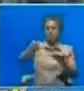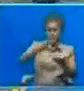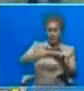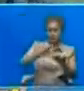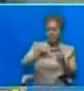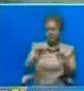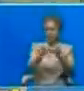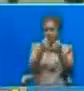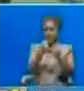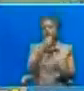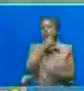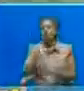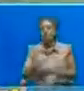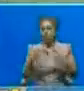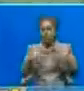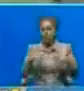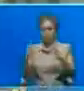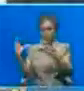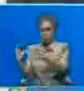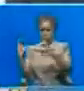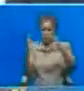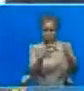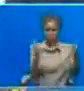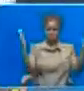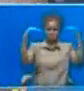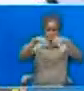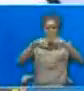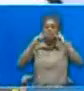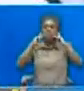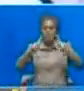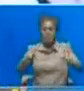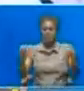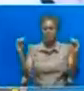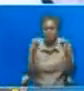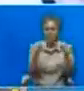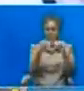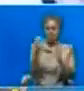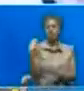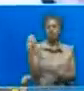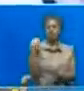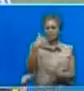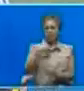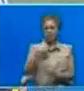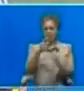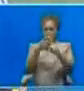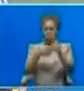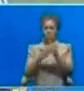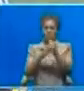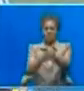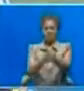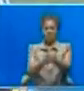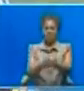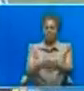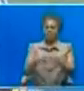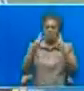credited to the Council of Elders from both sides, which convened the peace meeting after intensive consultations from the leaders. Violence is